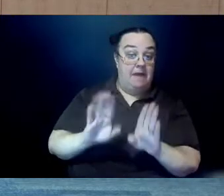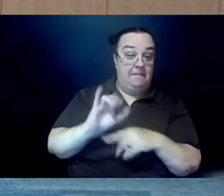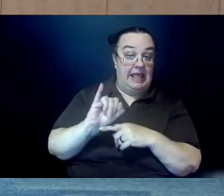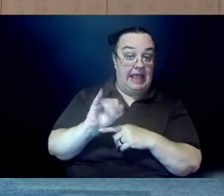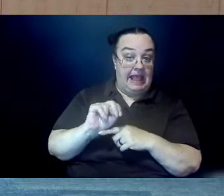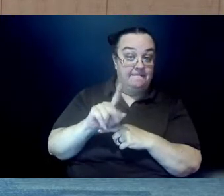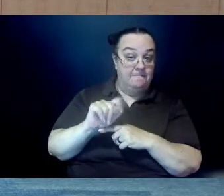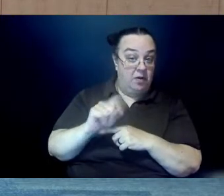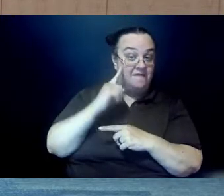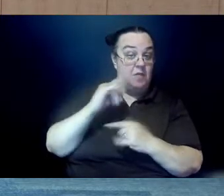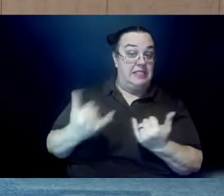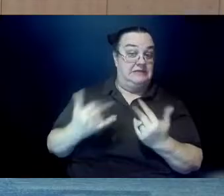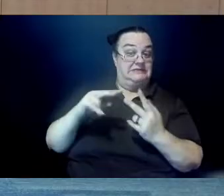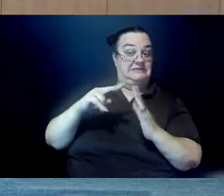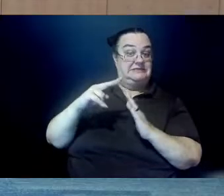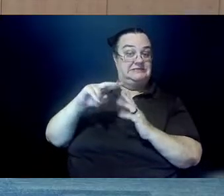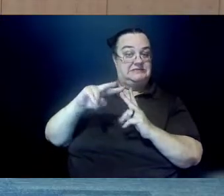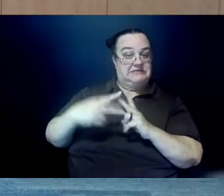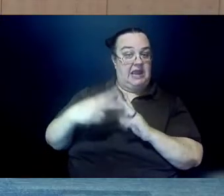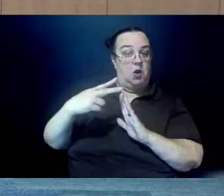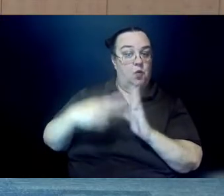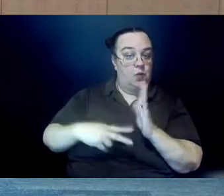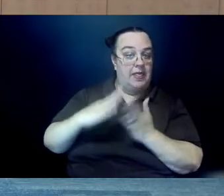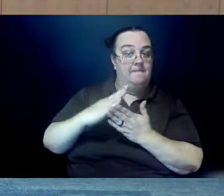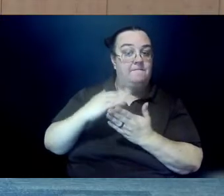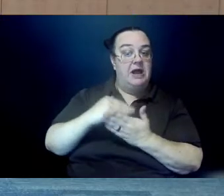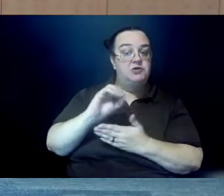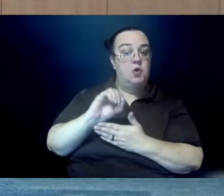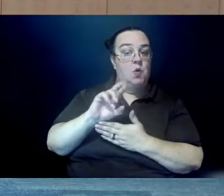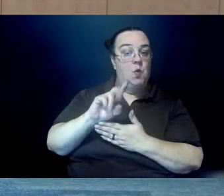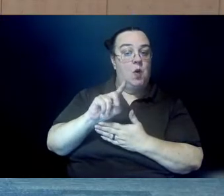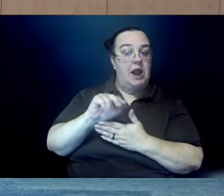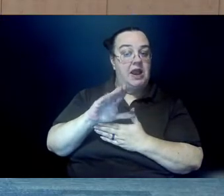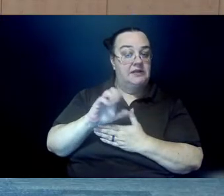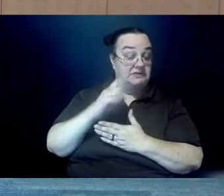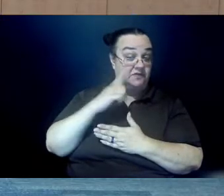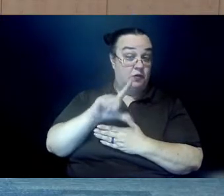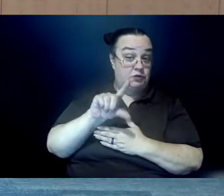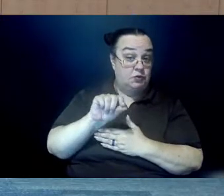second reader of the budget ordinance for 2027?